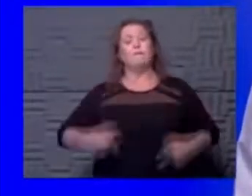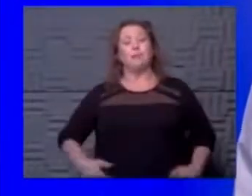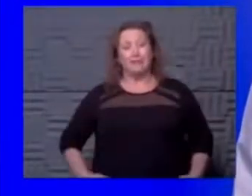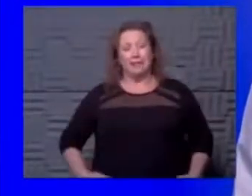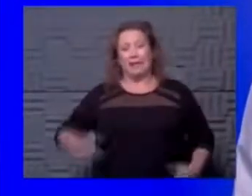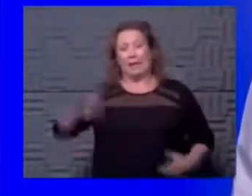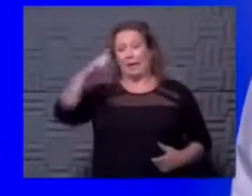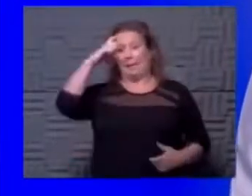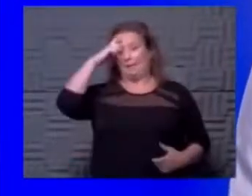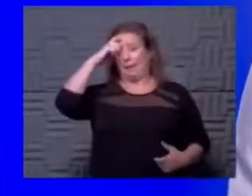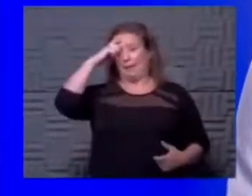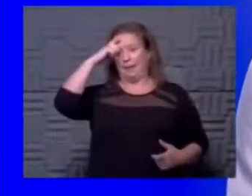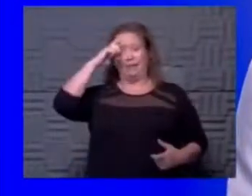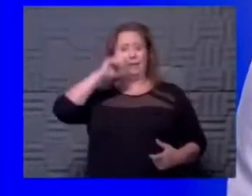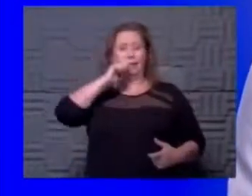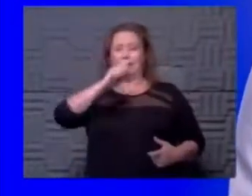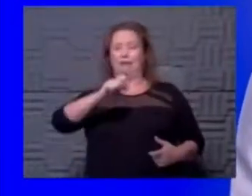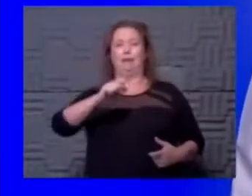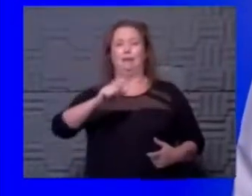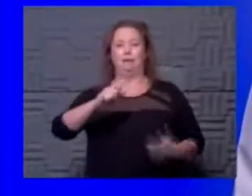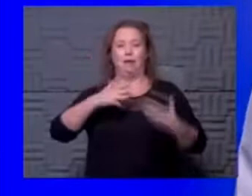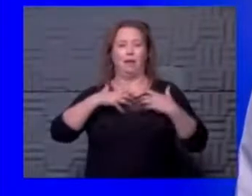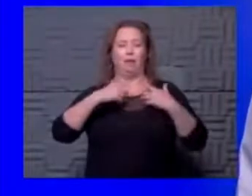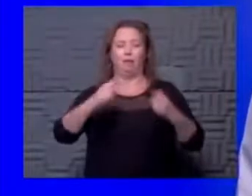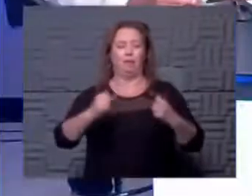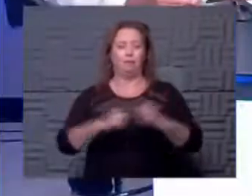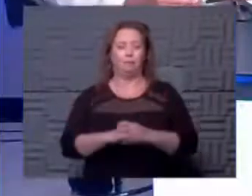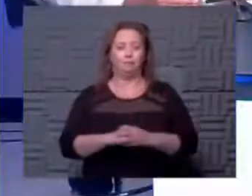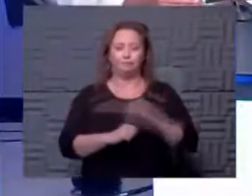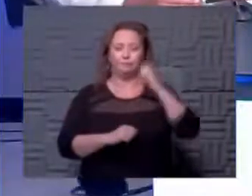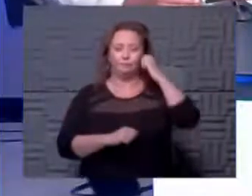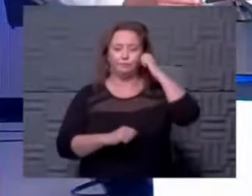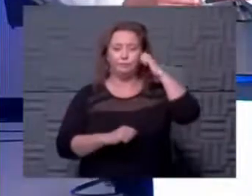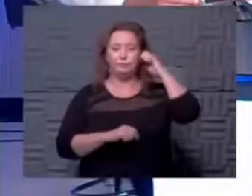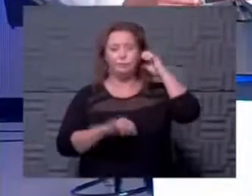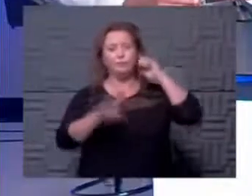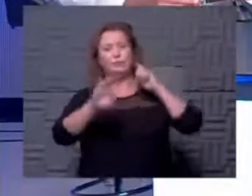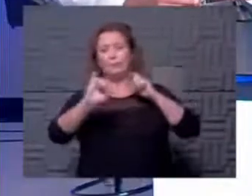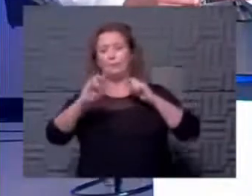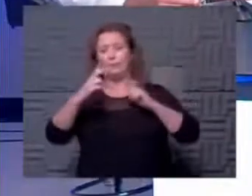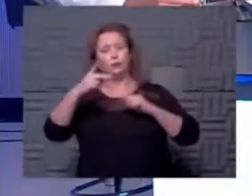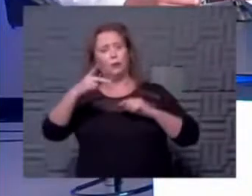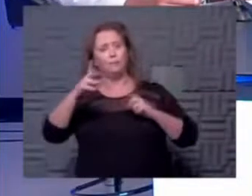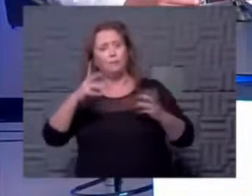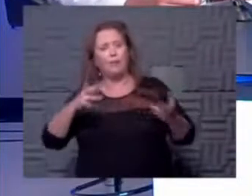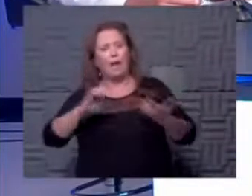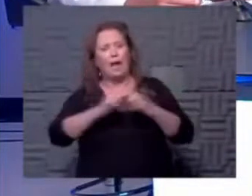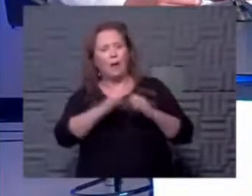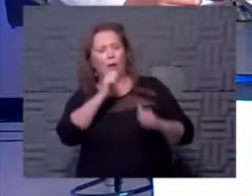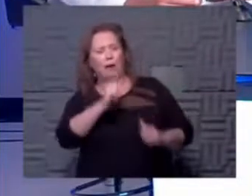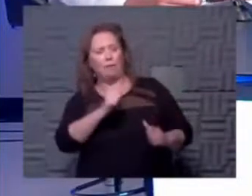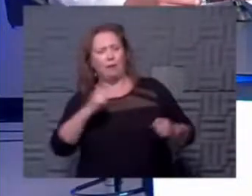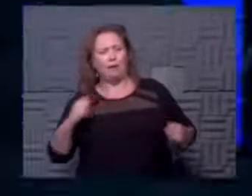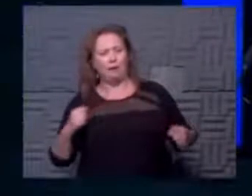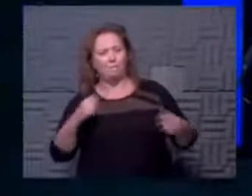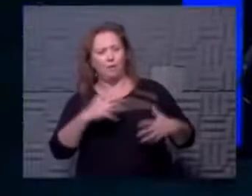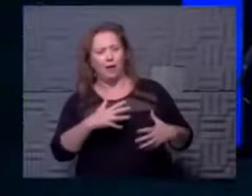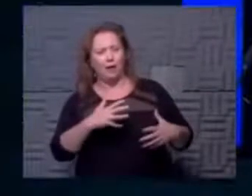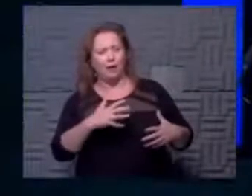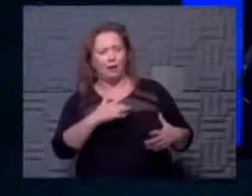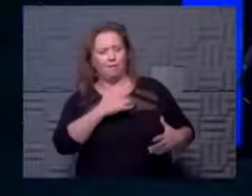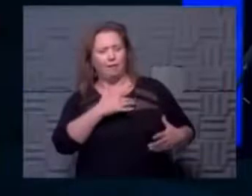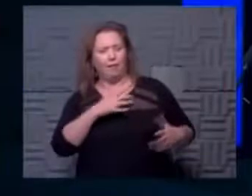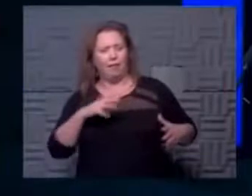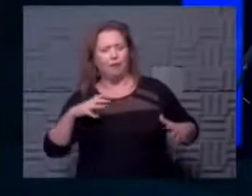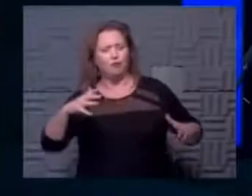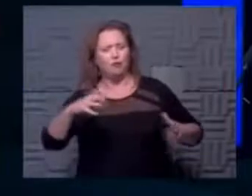and mentally, it's just not a healthy thing. Bishop Candia, how do I not be afraid and feel anxious?